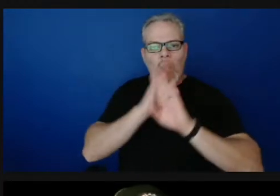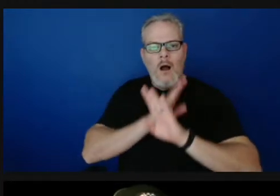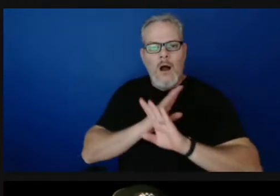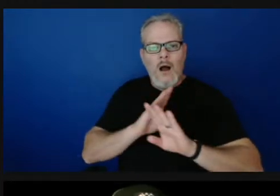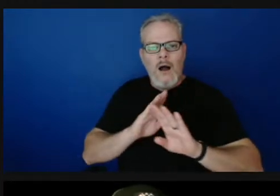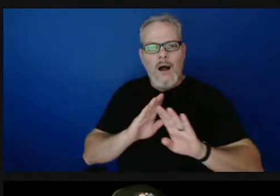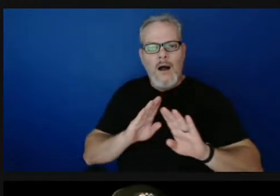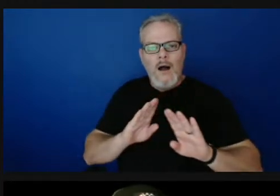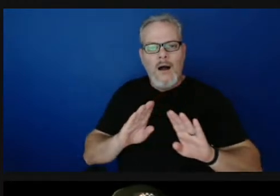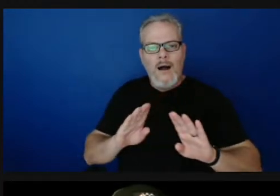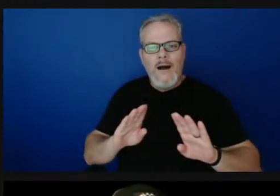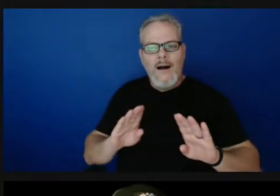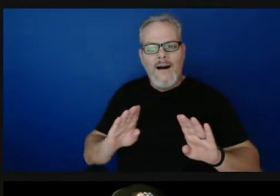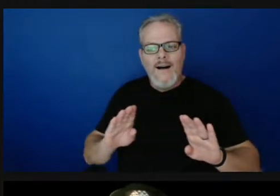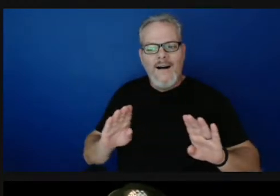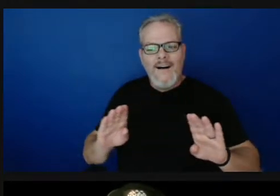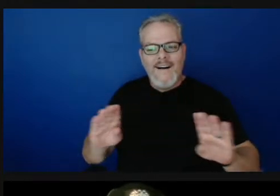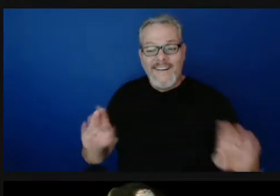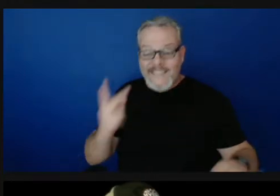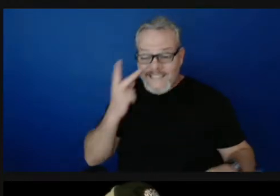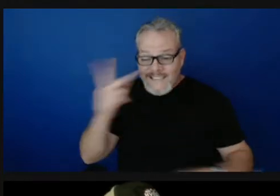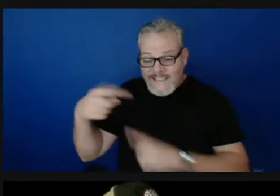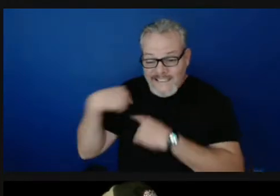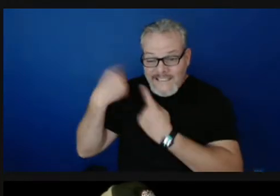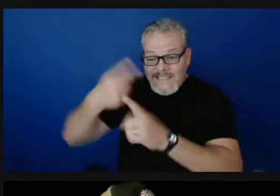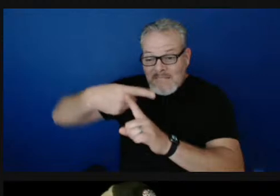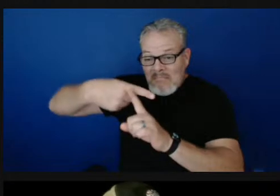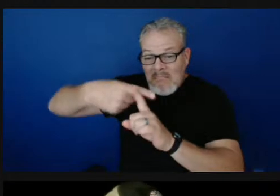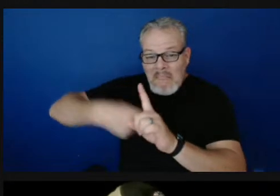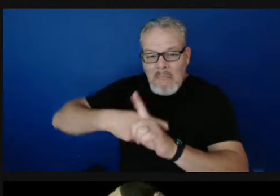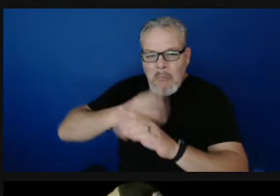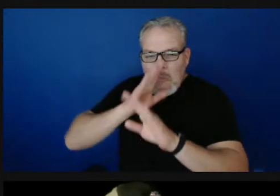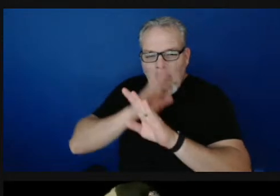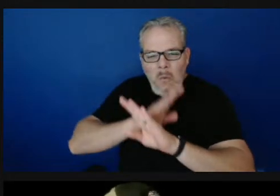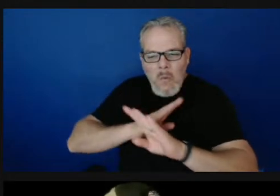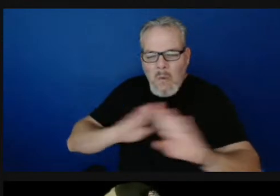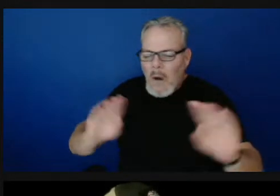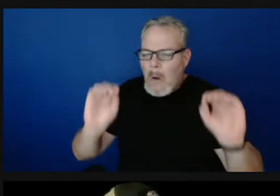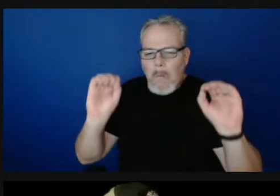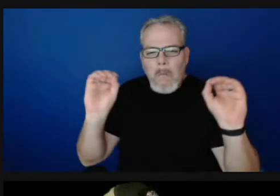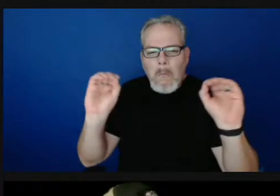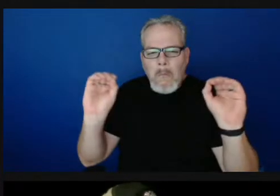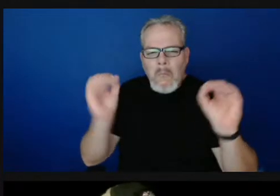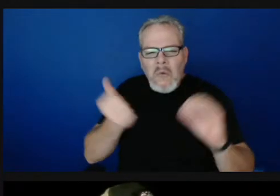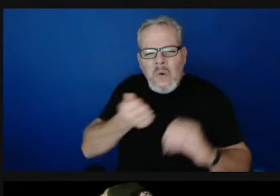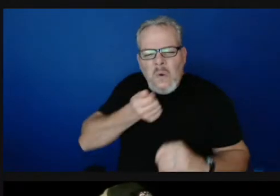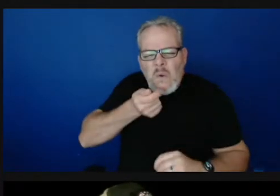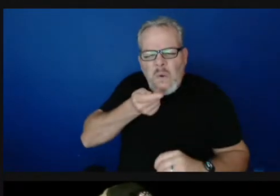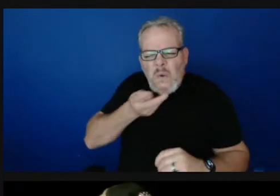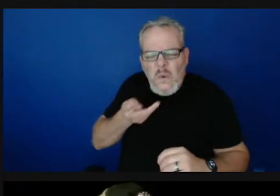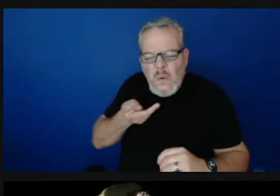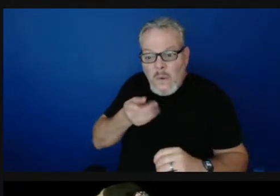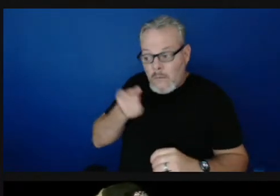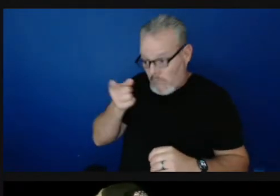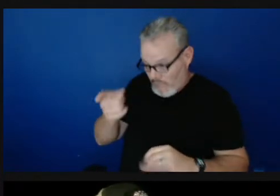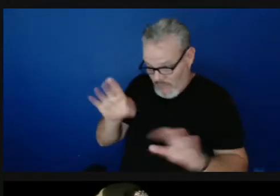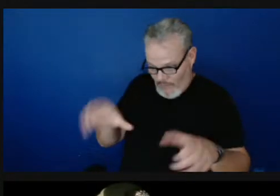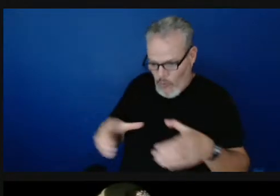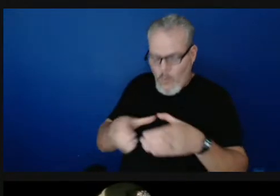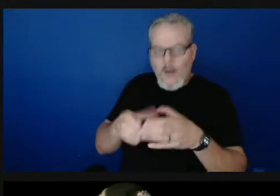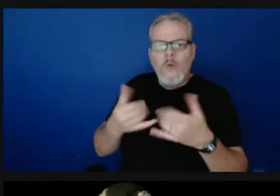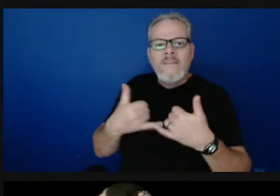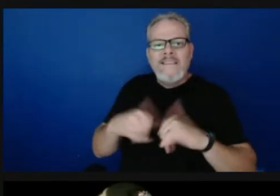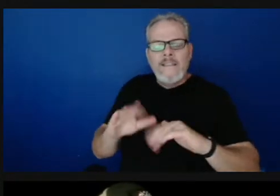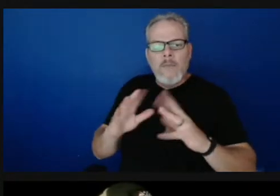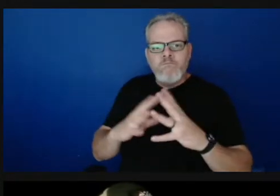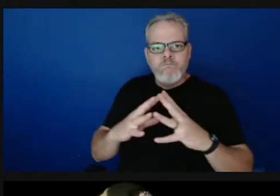over the last month, pretty scattered around the summit region with no concentrations there. Overall, the volcano continues to slowly rise as it